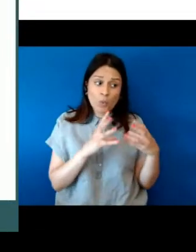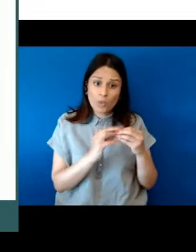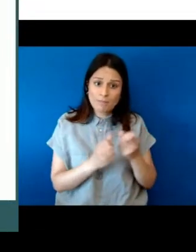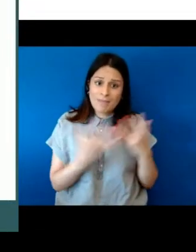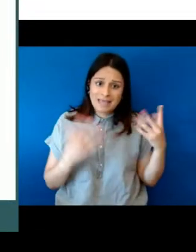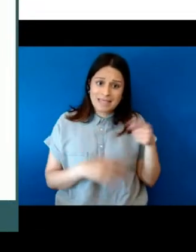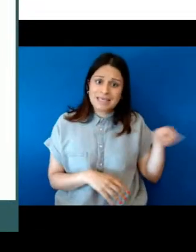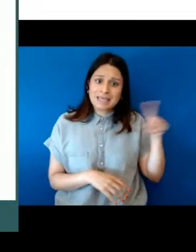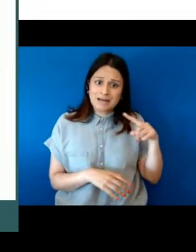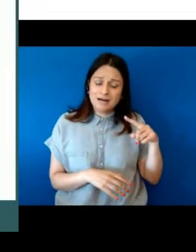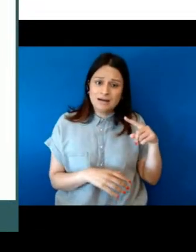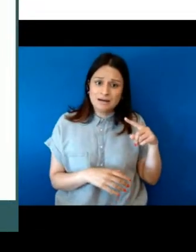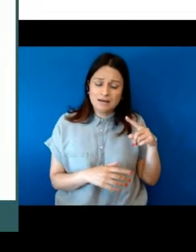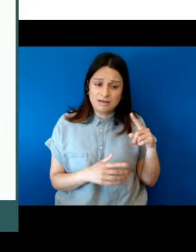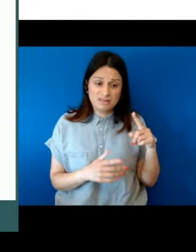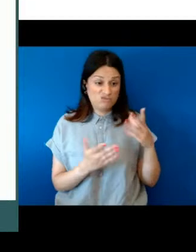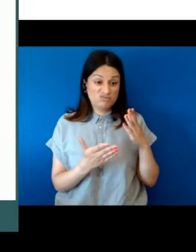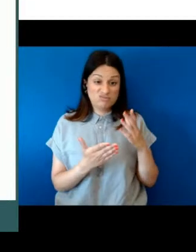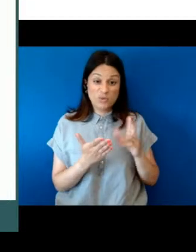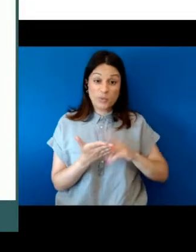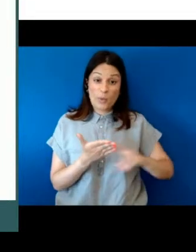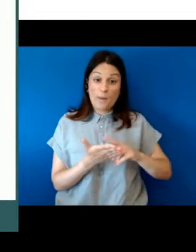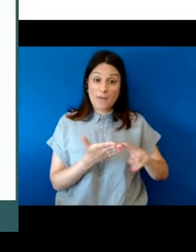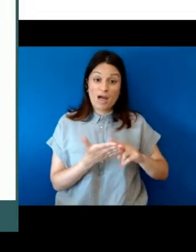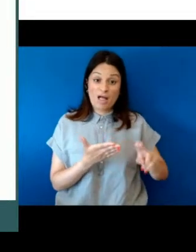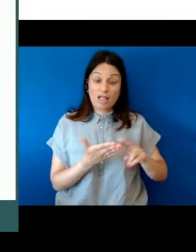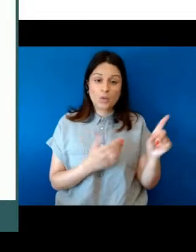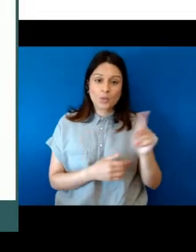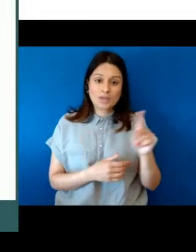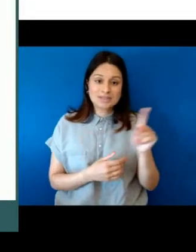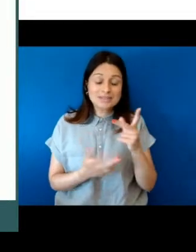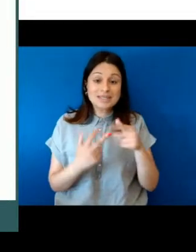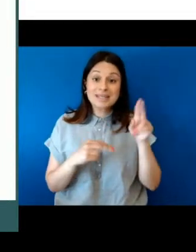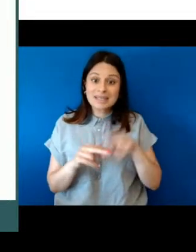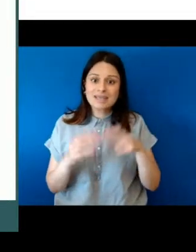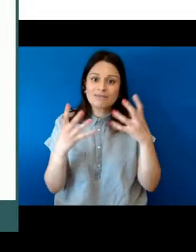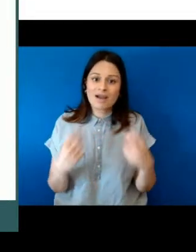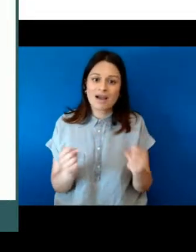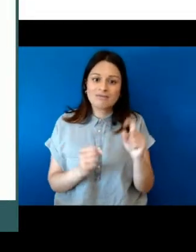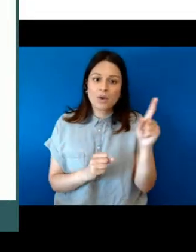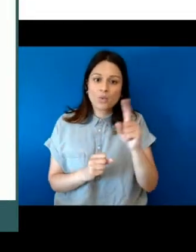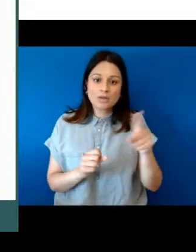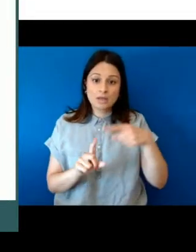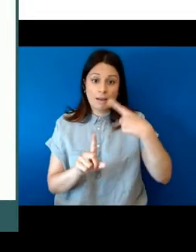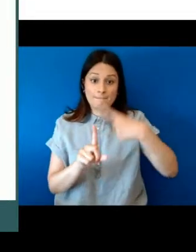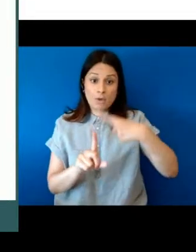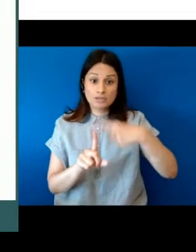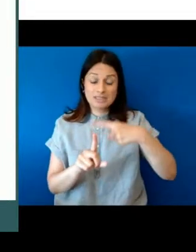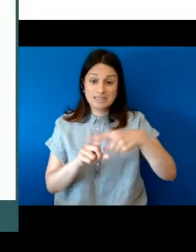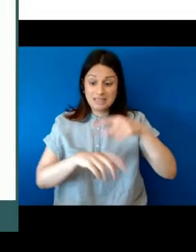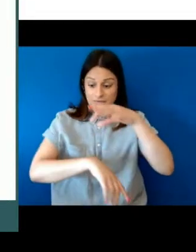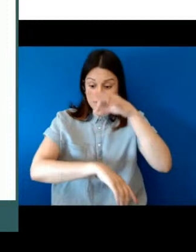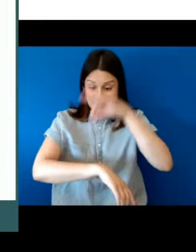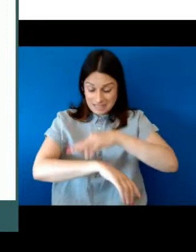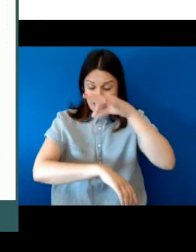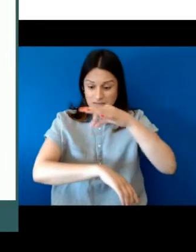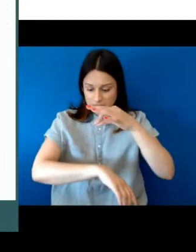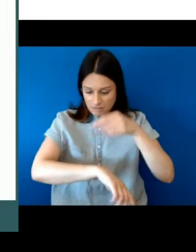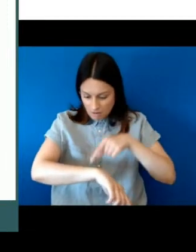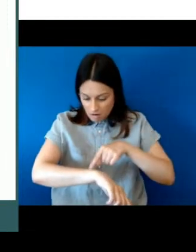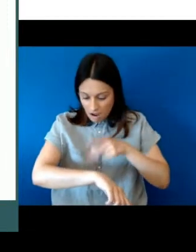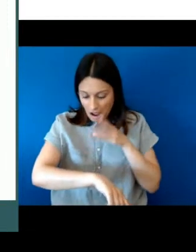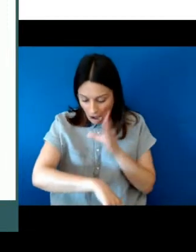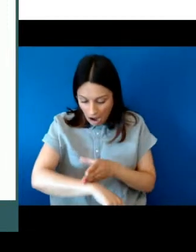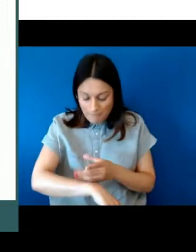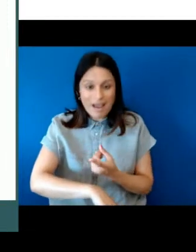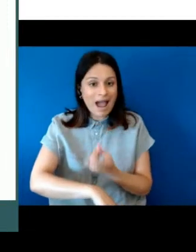is common practice is that if you have a positive skin prick test or a positive